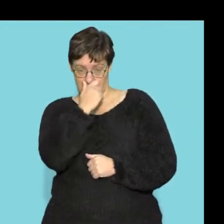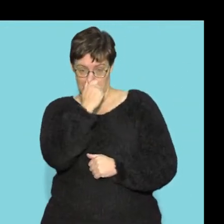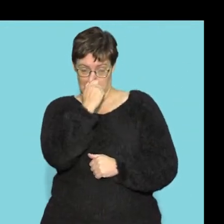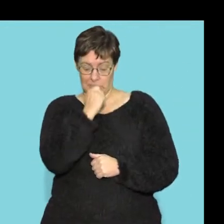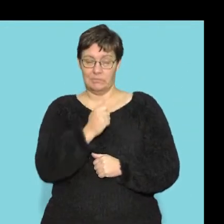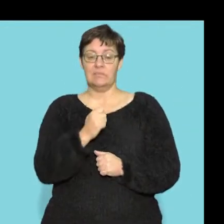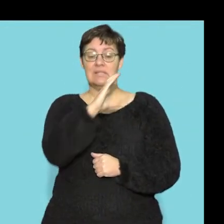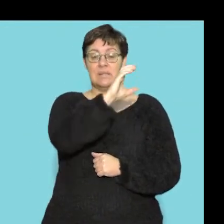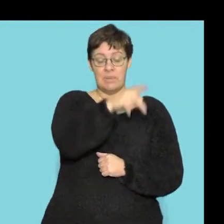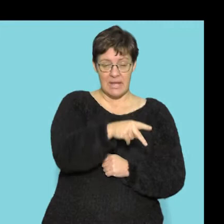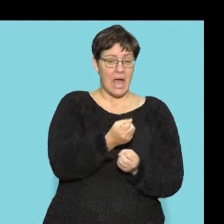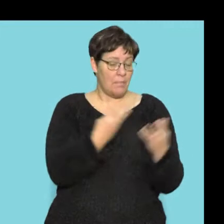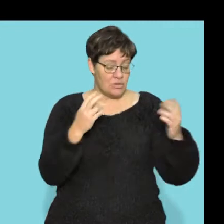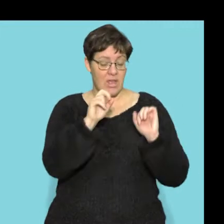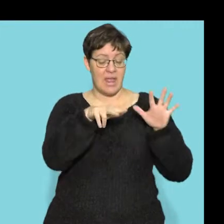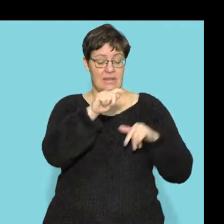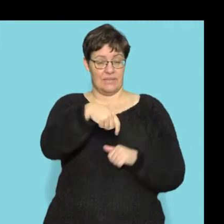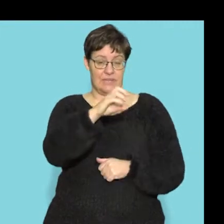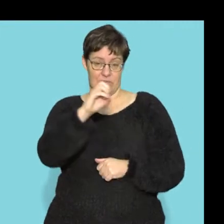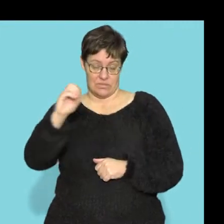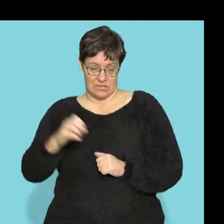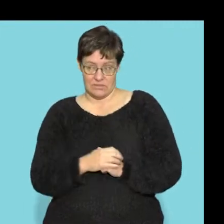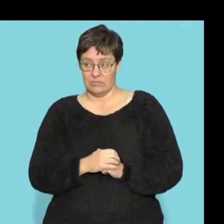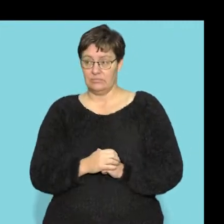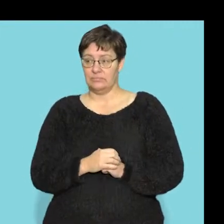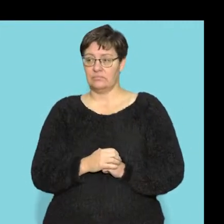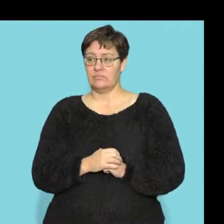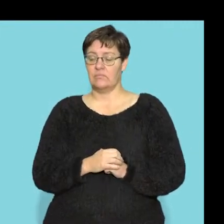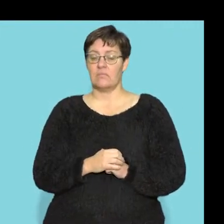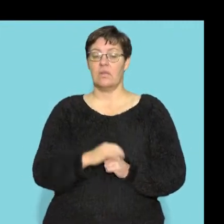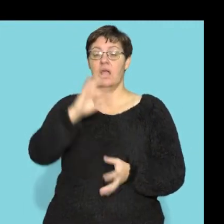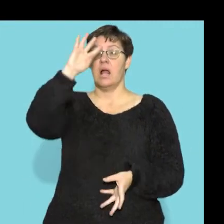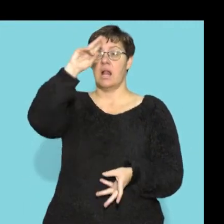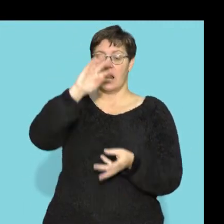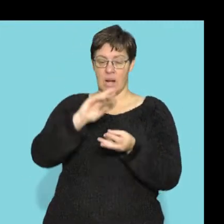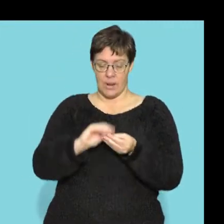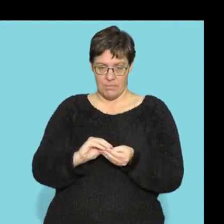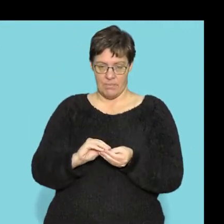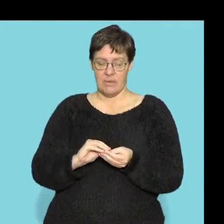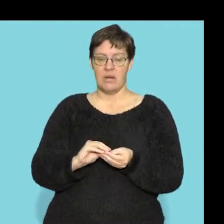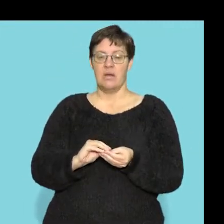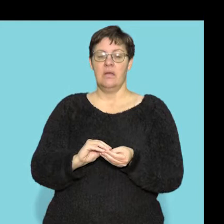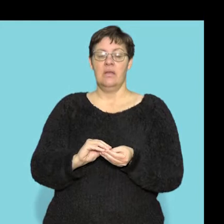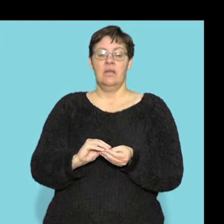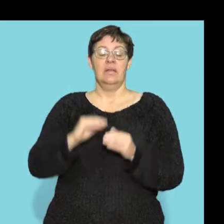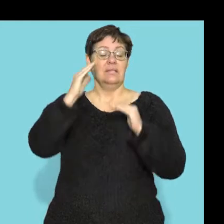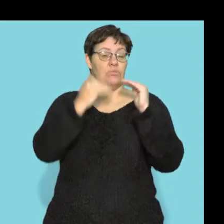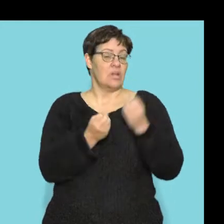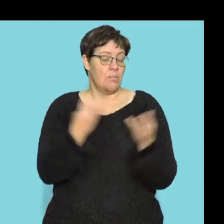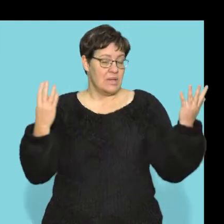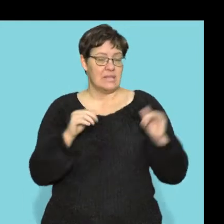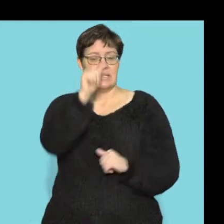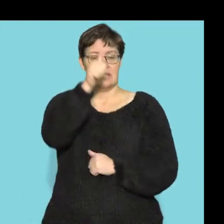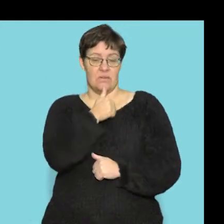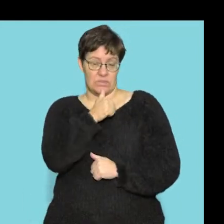The cost price was 18,000, right? Now remember, the accumulated depreciation was 6,000. Now you must be asking